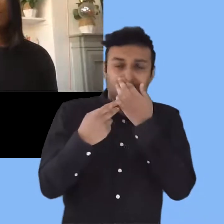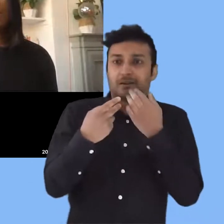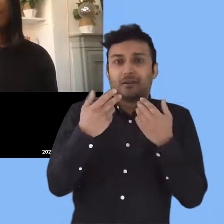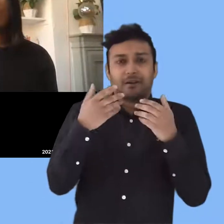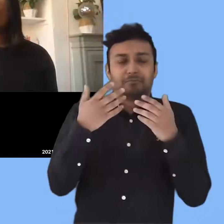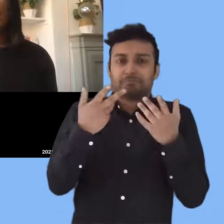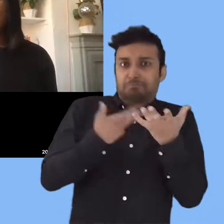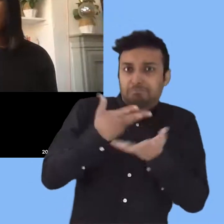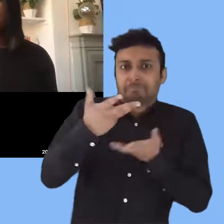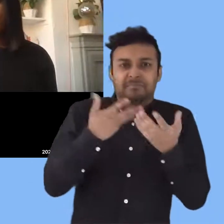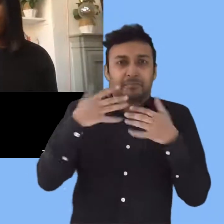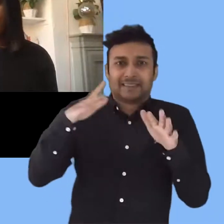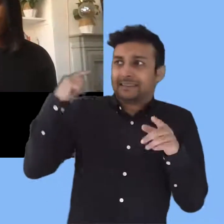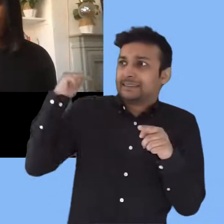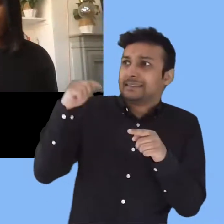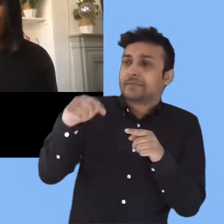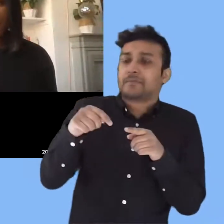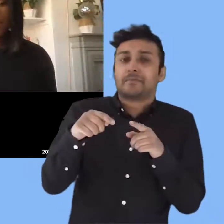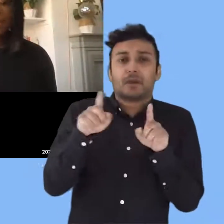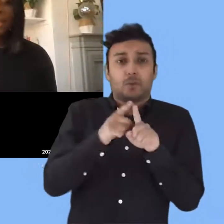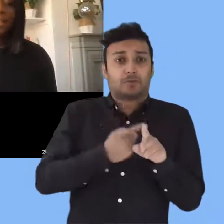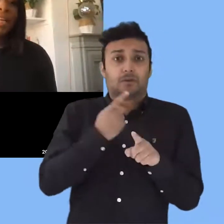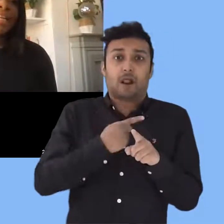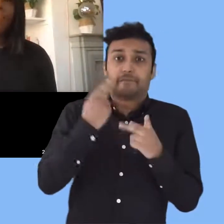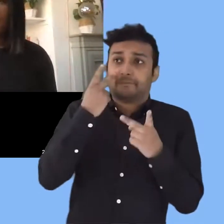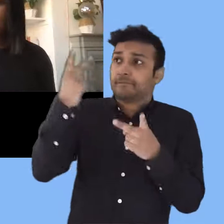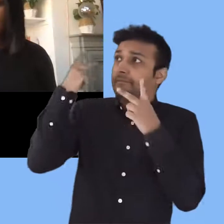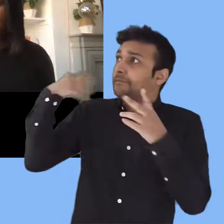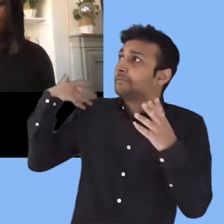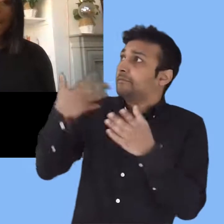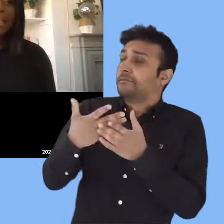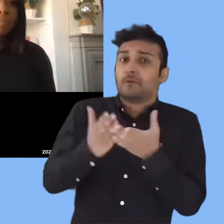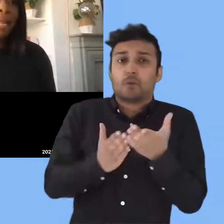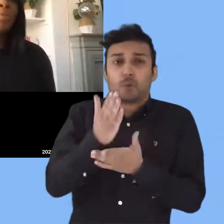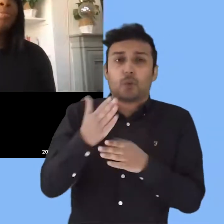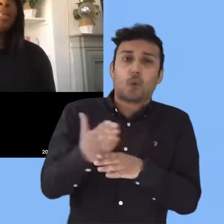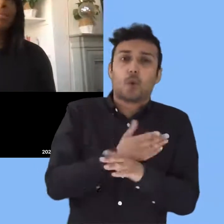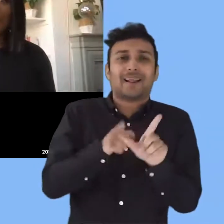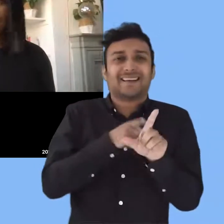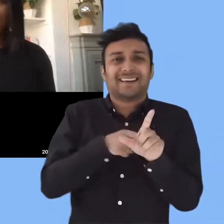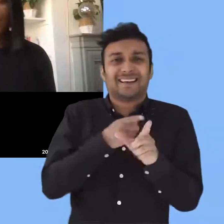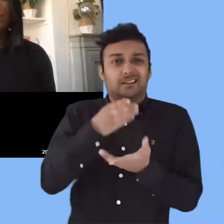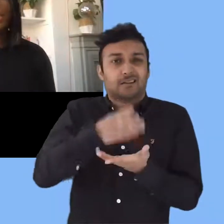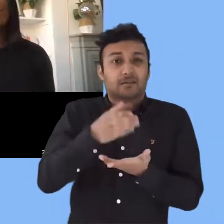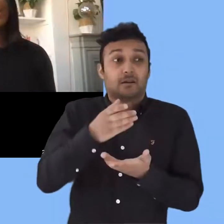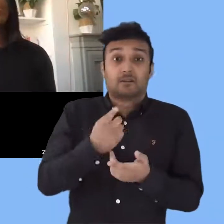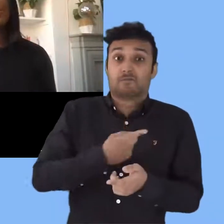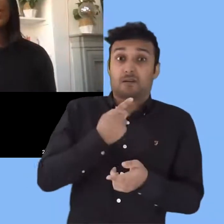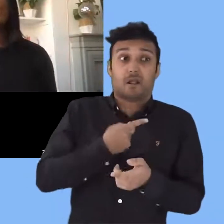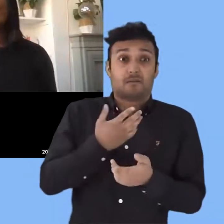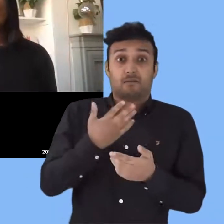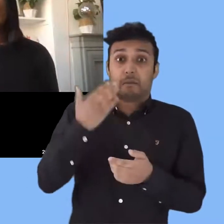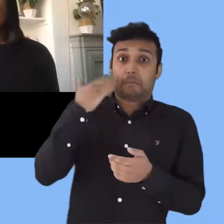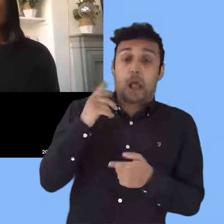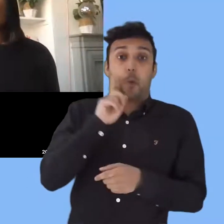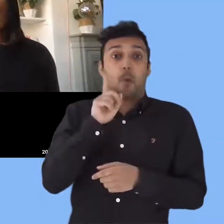also in a wider sense, my journey throughout the early years sector and navigating that journey as a Black woman, as a Black cisgender woman. I always talk